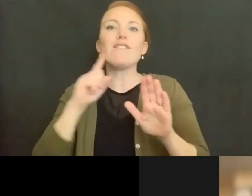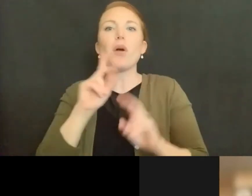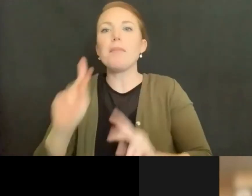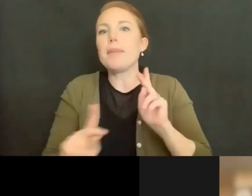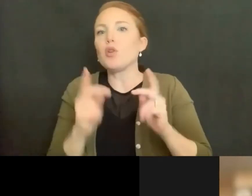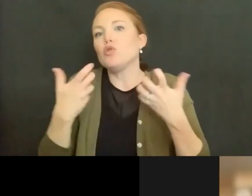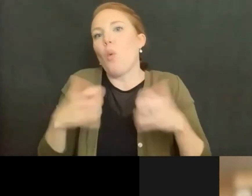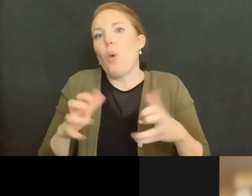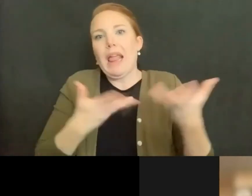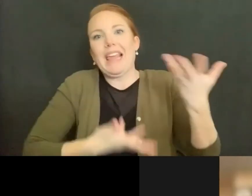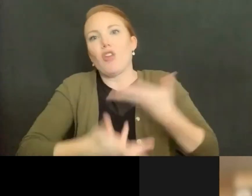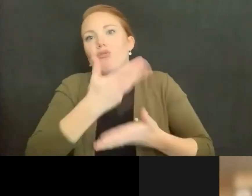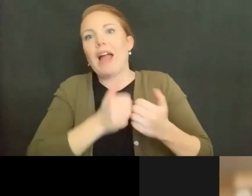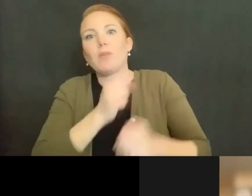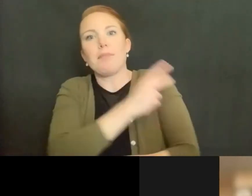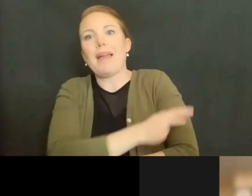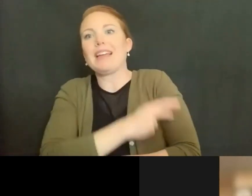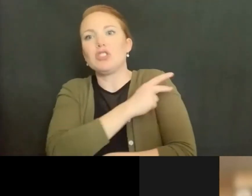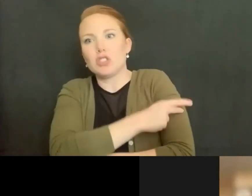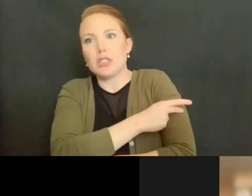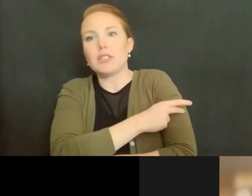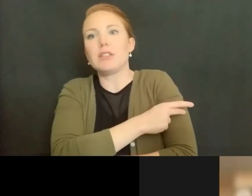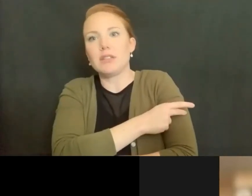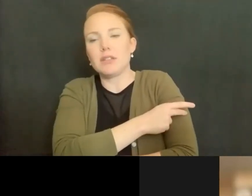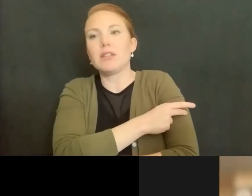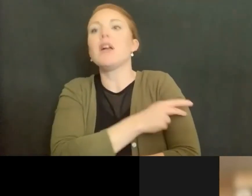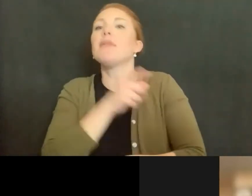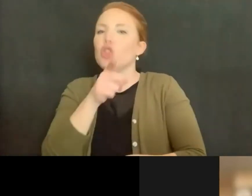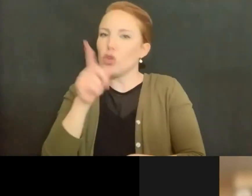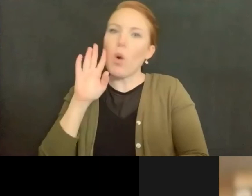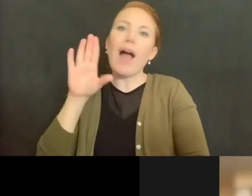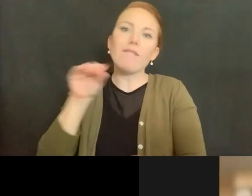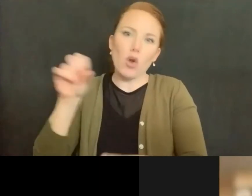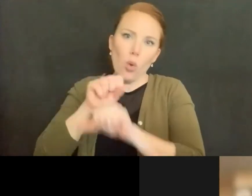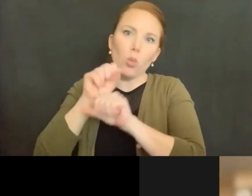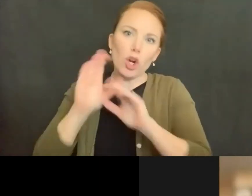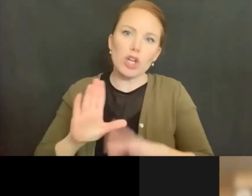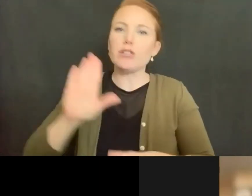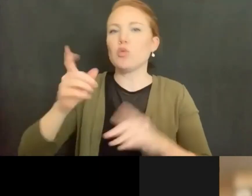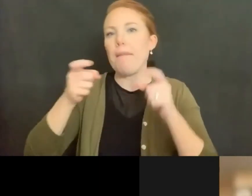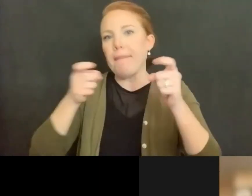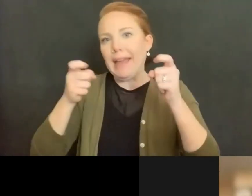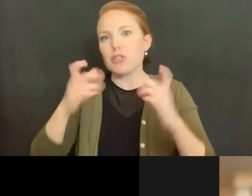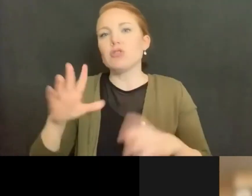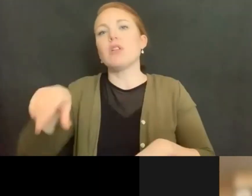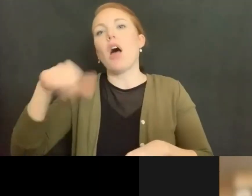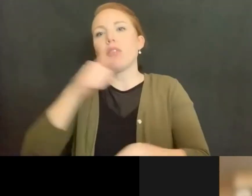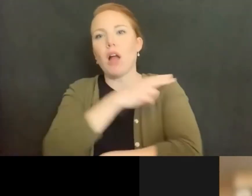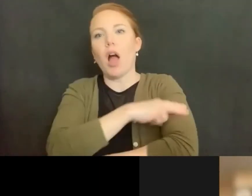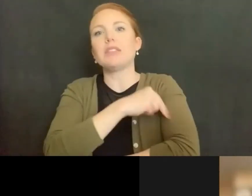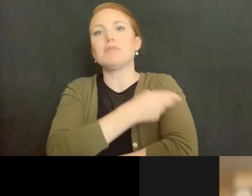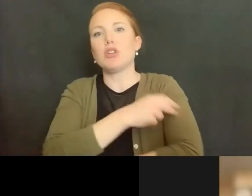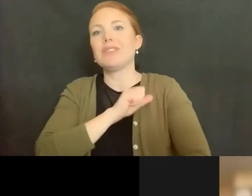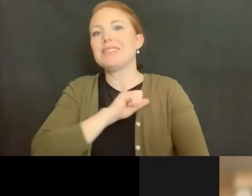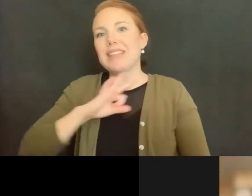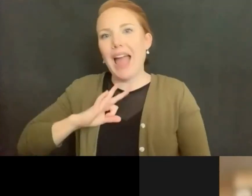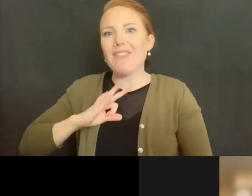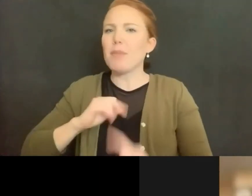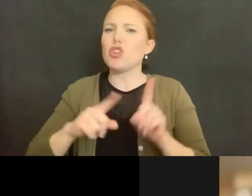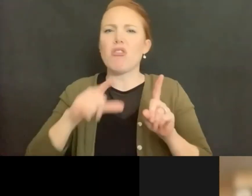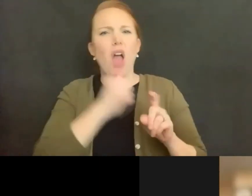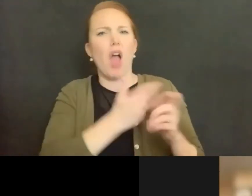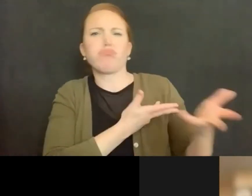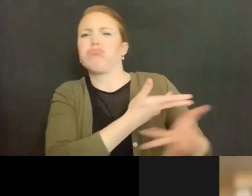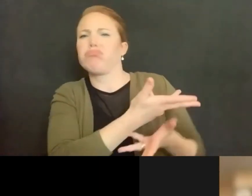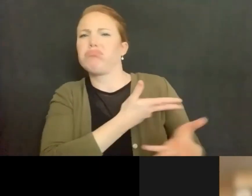You're definitely going to interact with your co-workers, your managers, other hospital staff, but not with the patient.